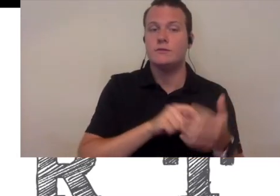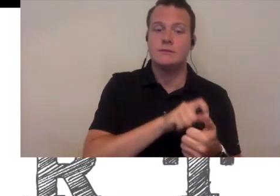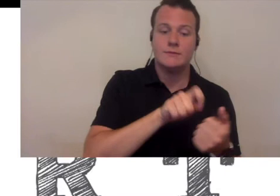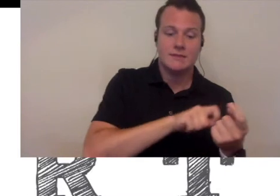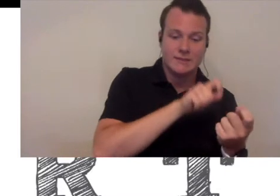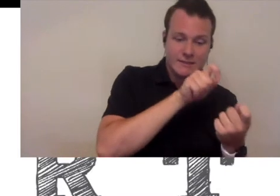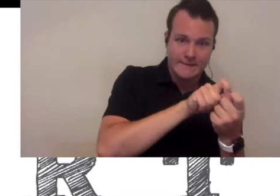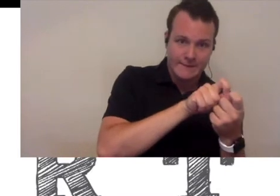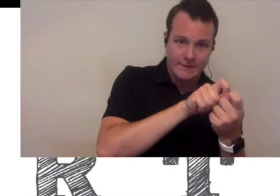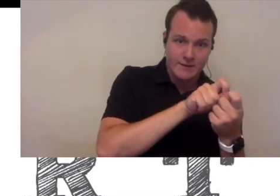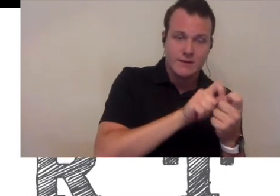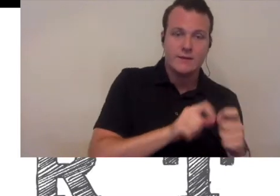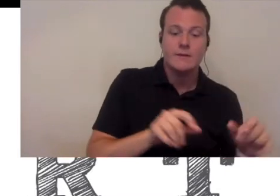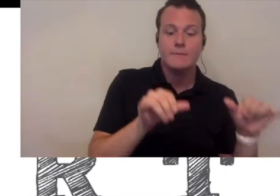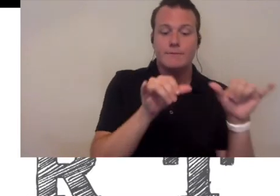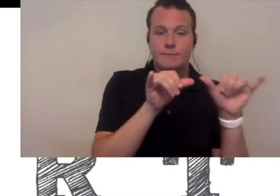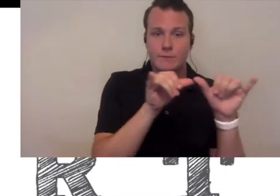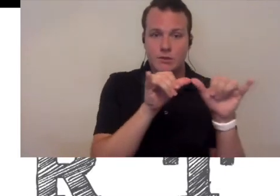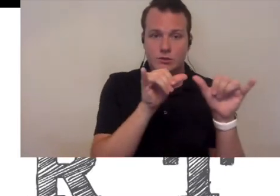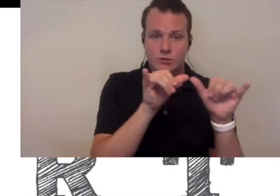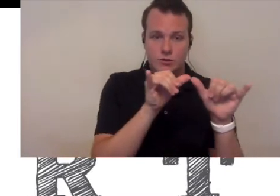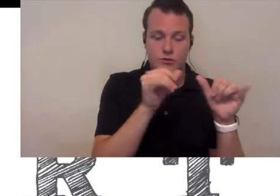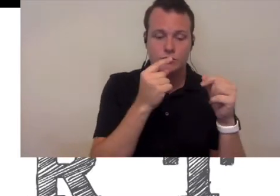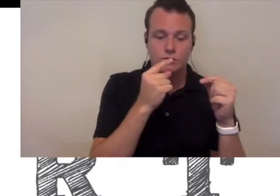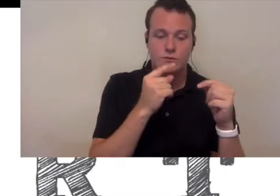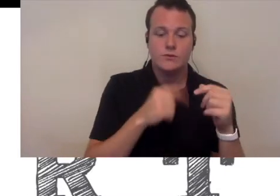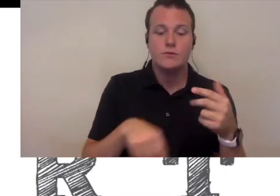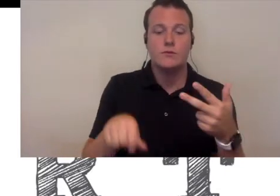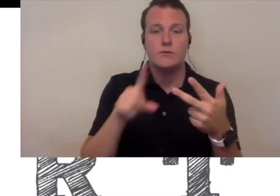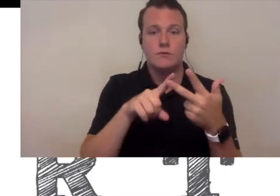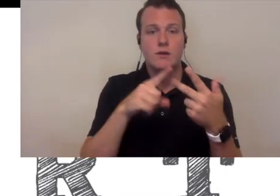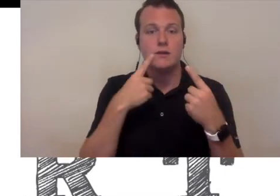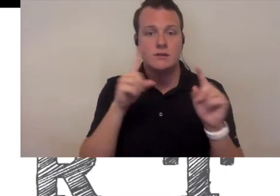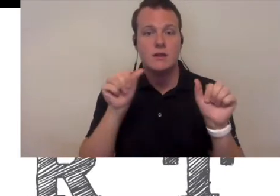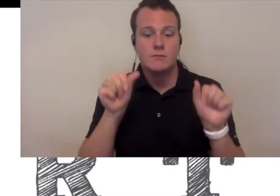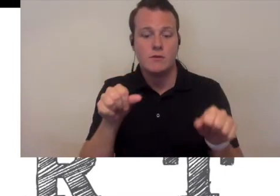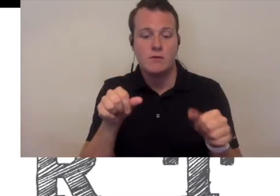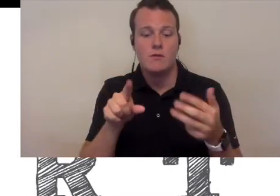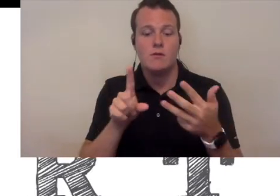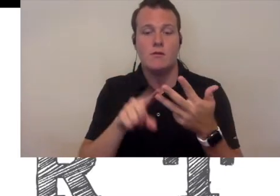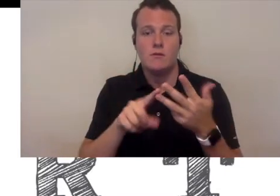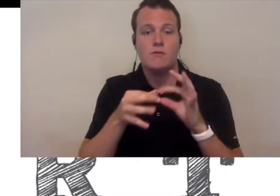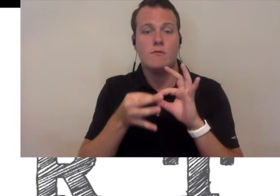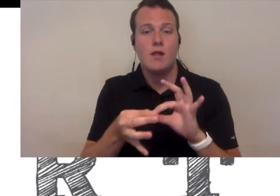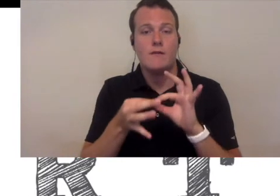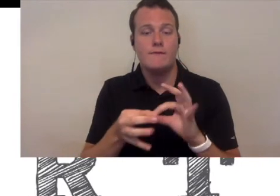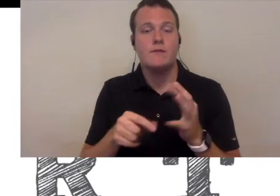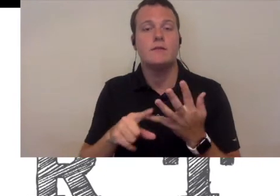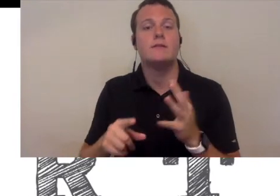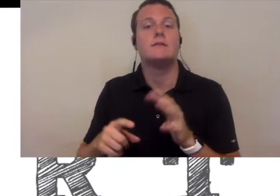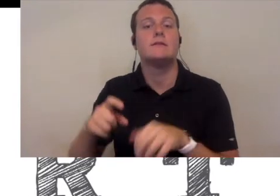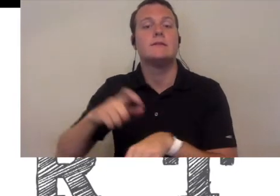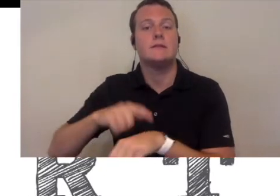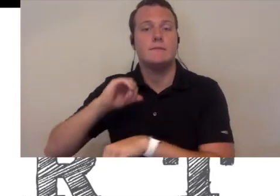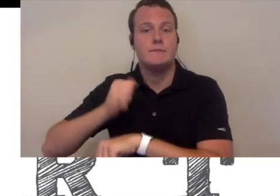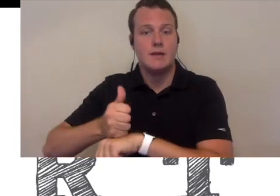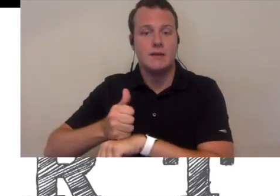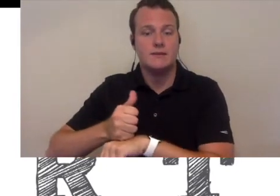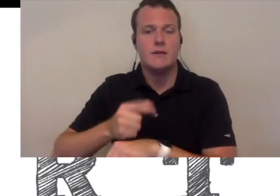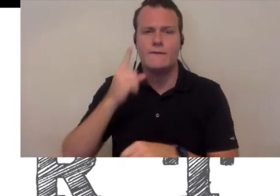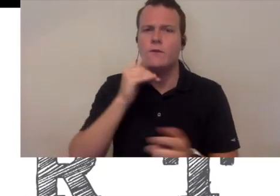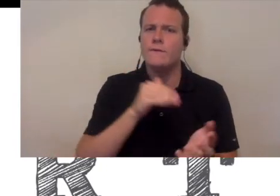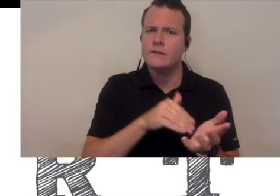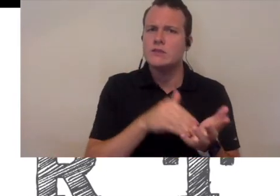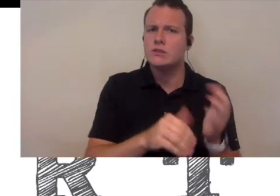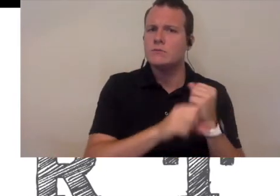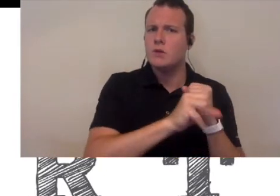the outcomes, that they're attainable, they're relevant, and time-based. And this not only works for physician marketing, this works